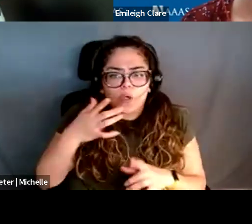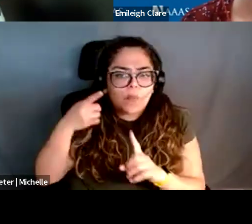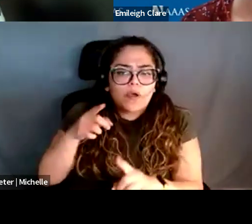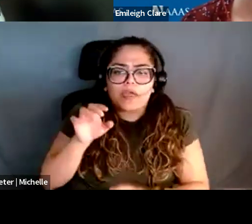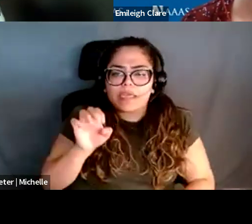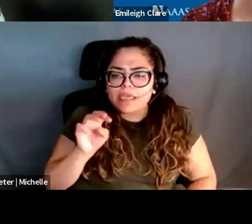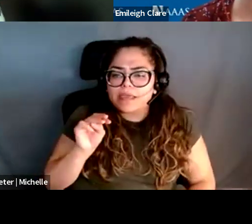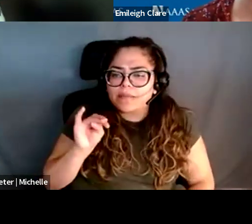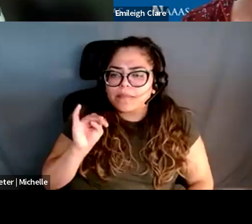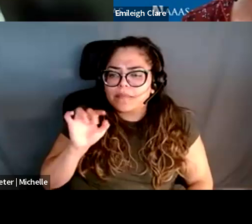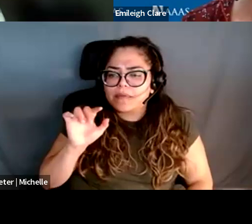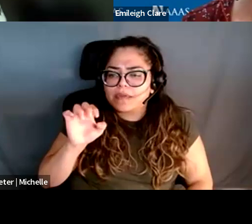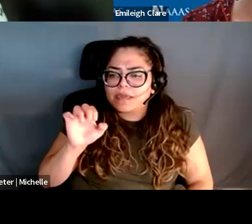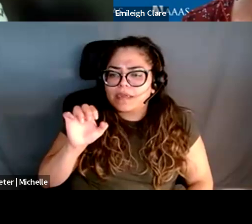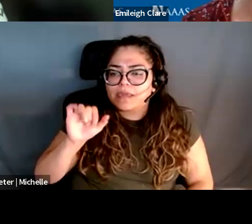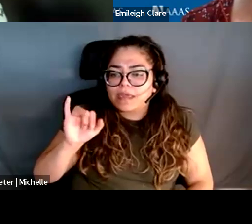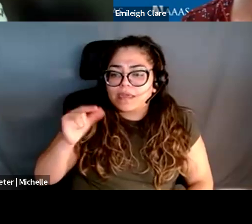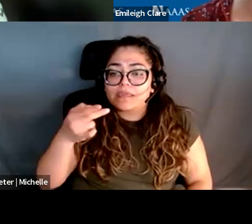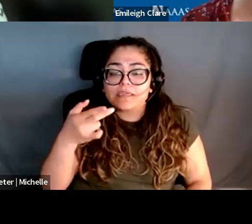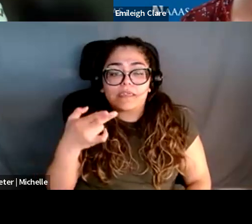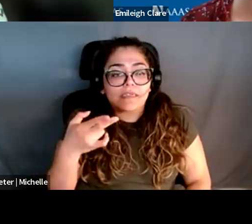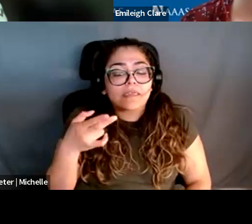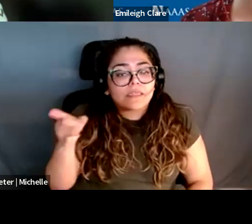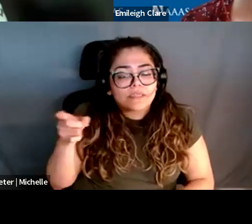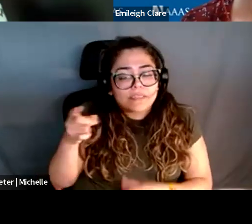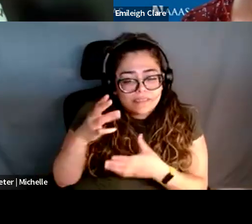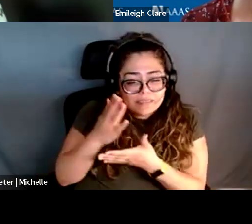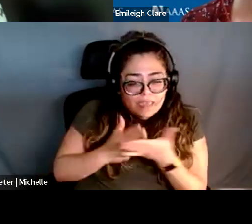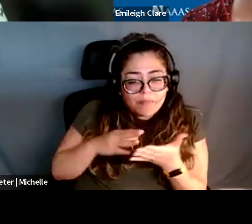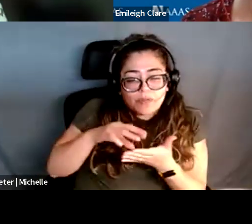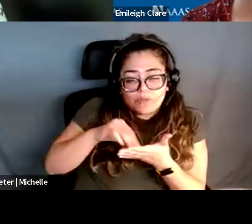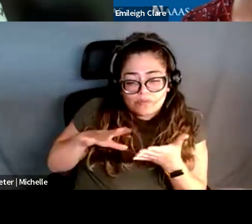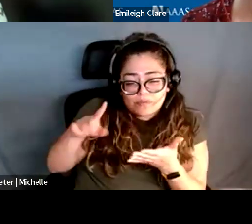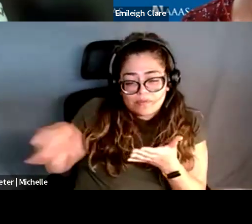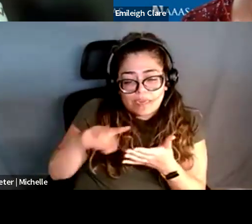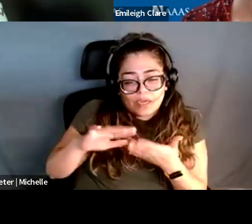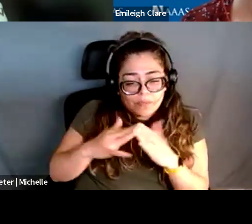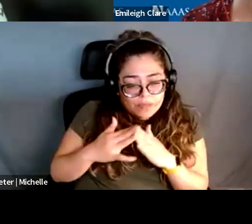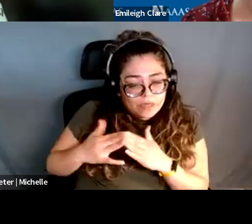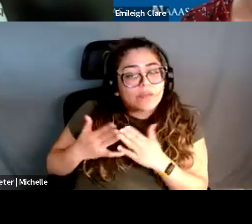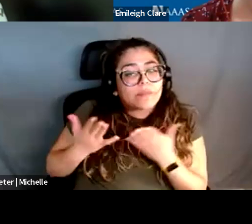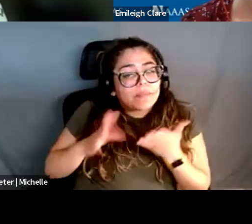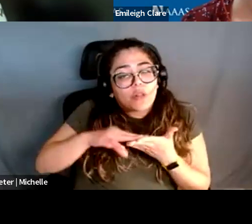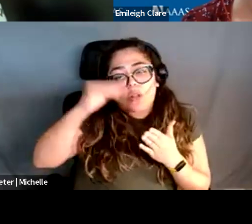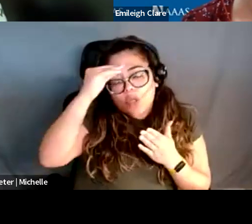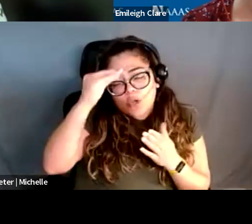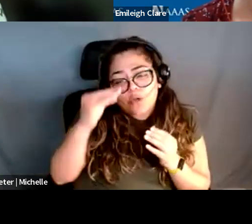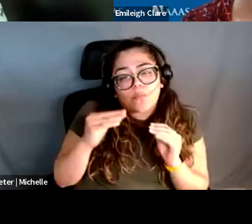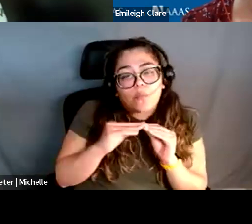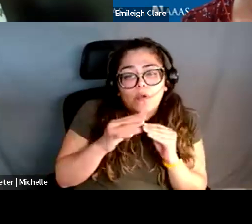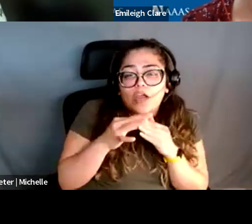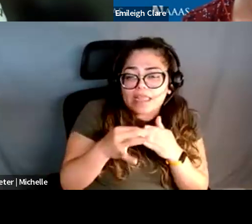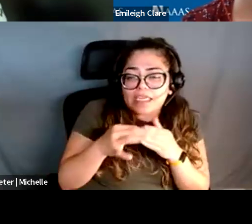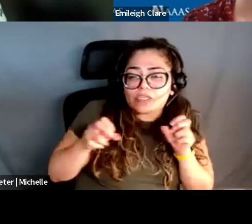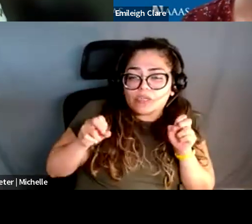think several of our members of the scholars community would be interested in, and maybe learning a little bit more about leadership opportunities within